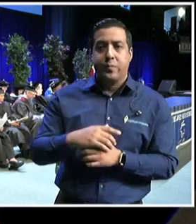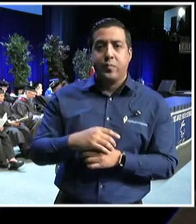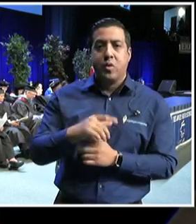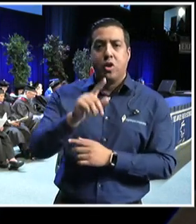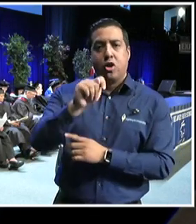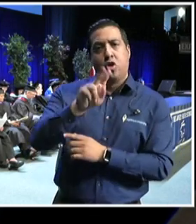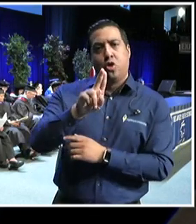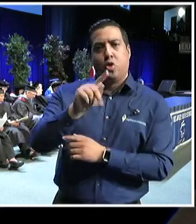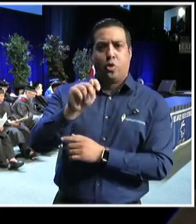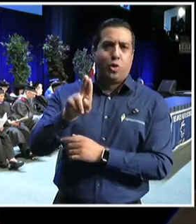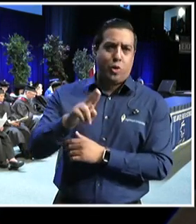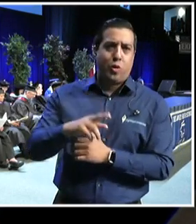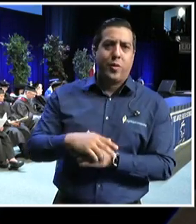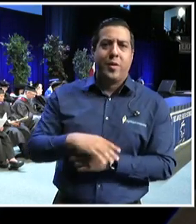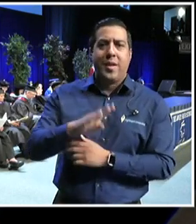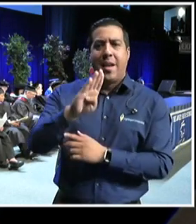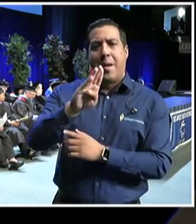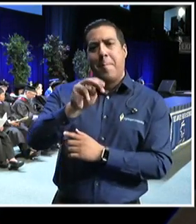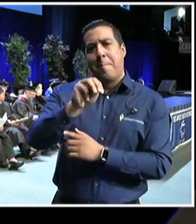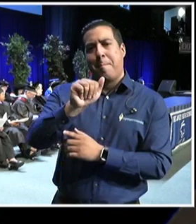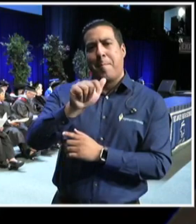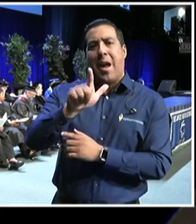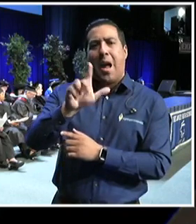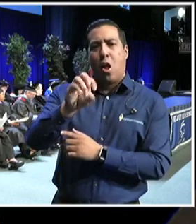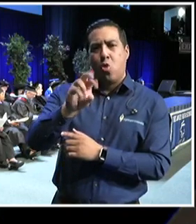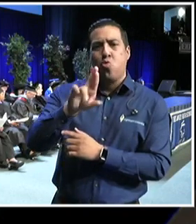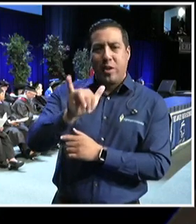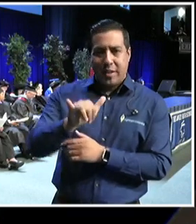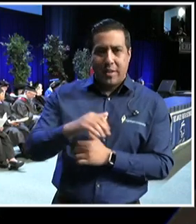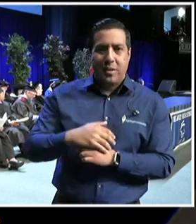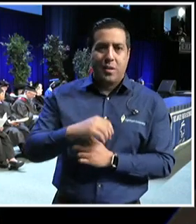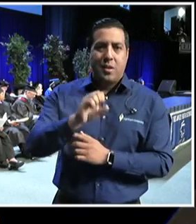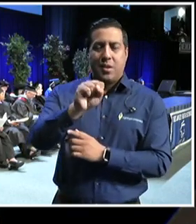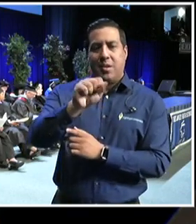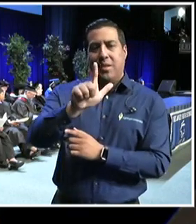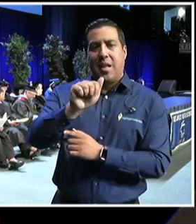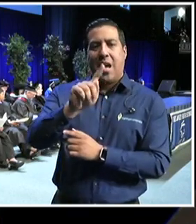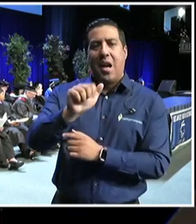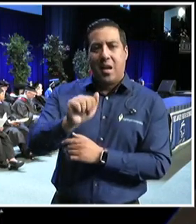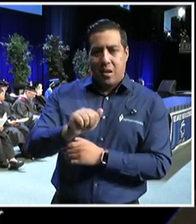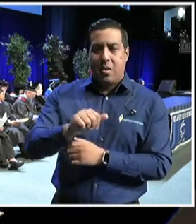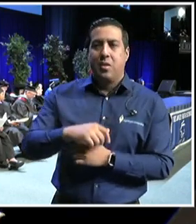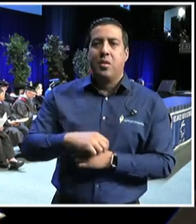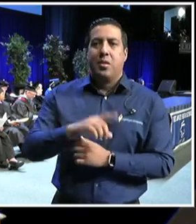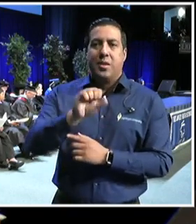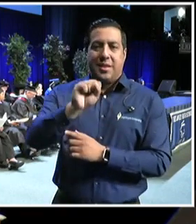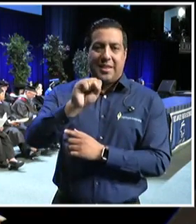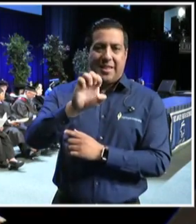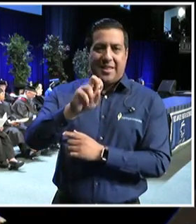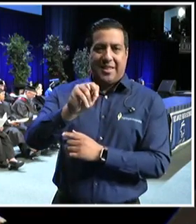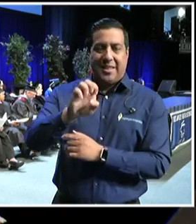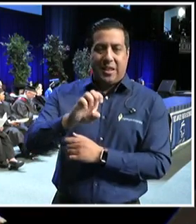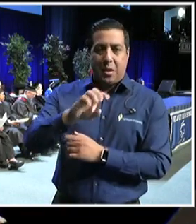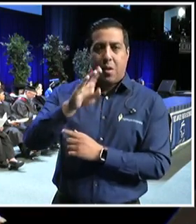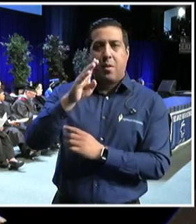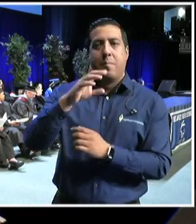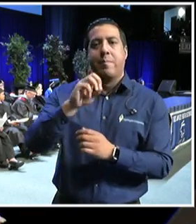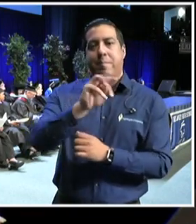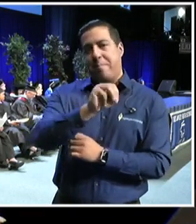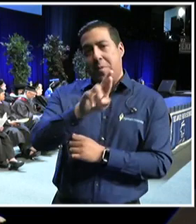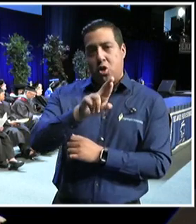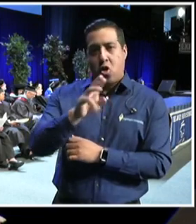Satutu, Mr. Mallory, Senora Lara, Dr. Singh, Mr. Brown, Mr.